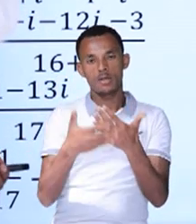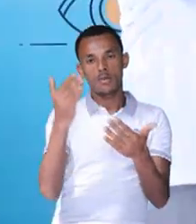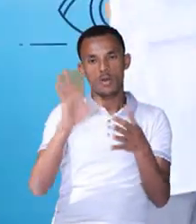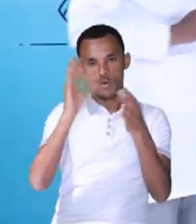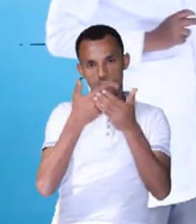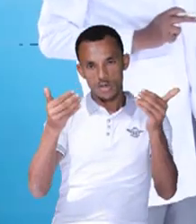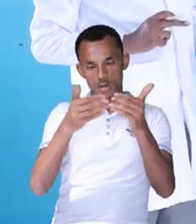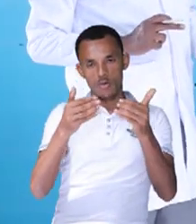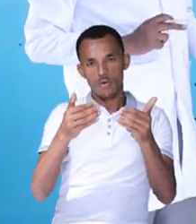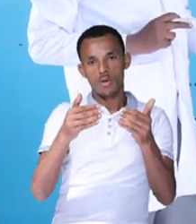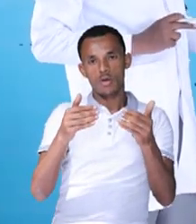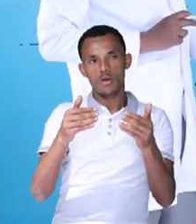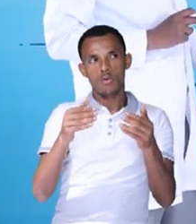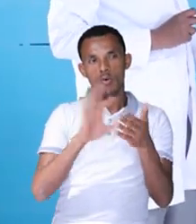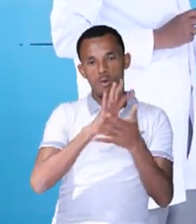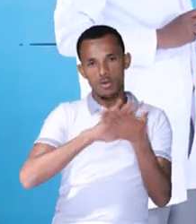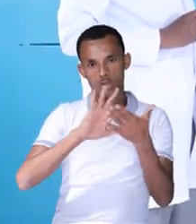of complex numbers.